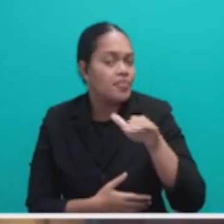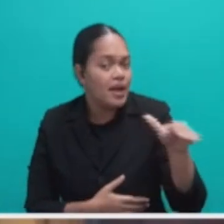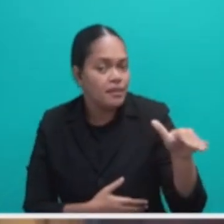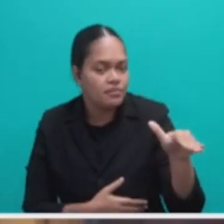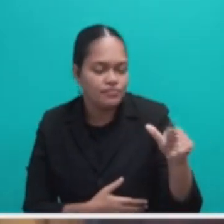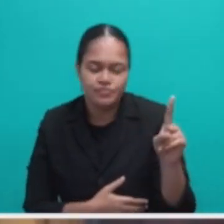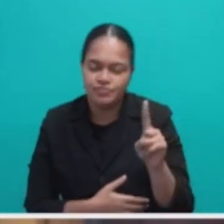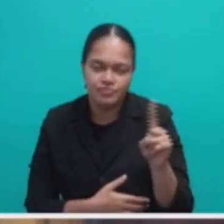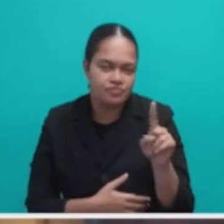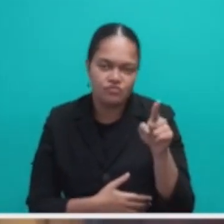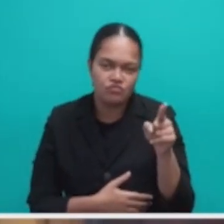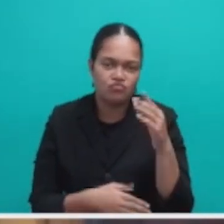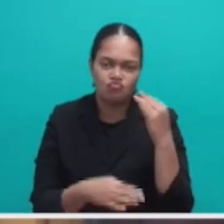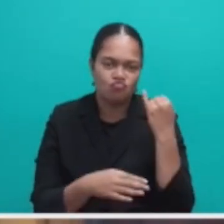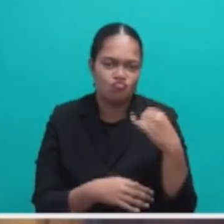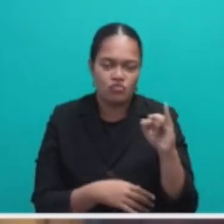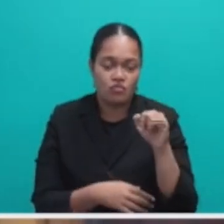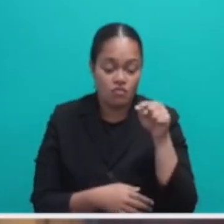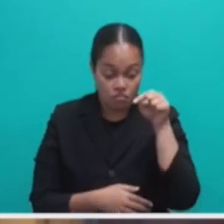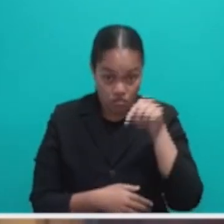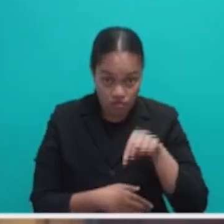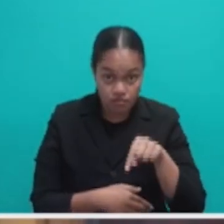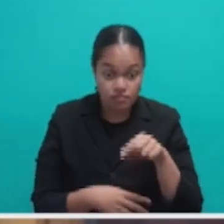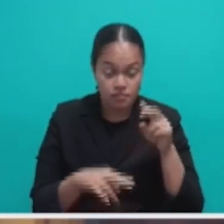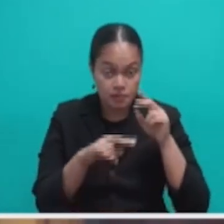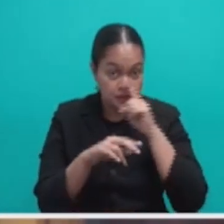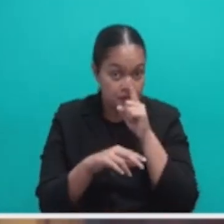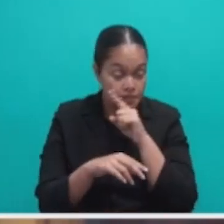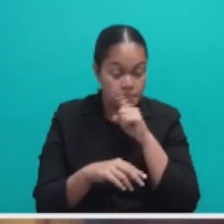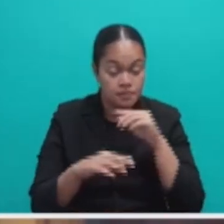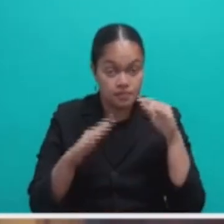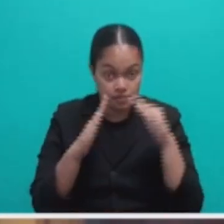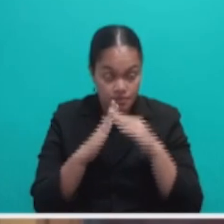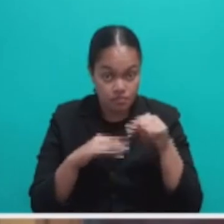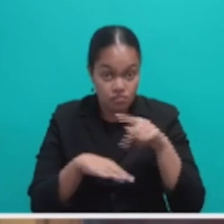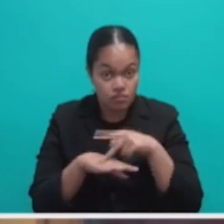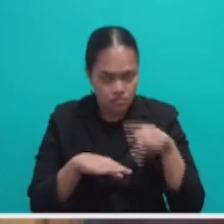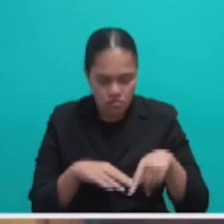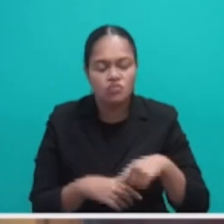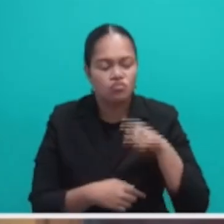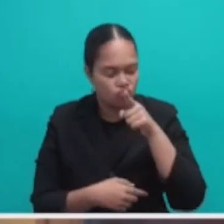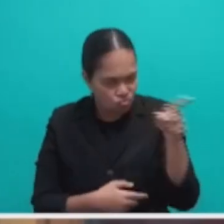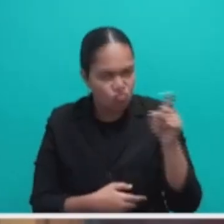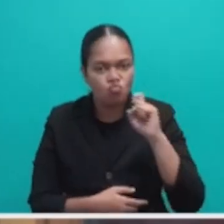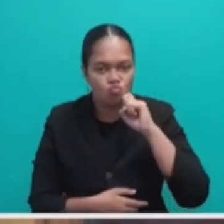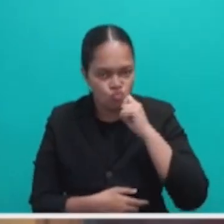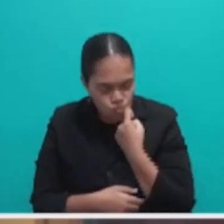case. In this, the People's House, they will be criticized. You will be